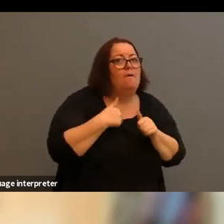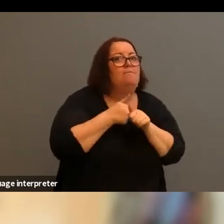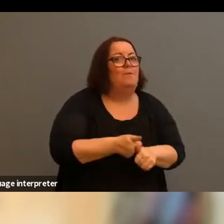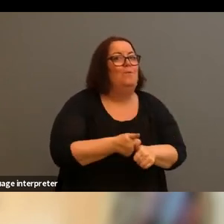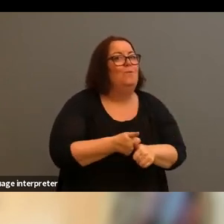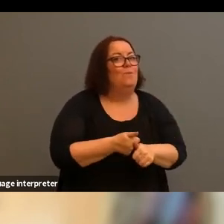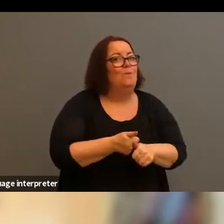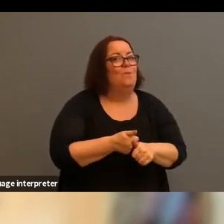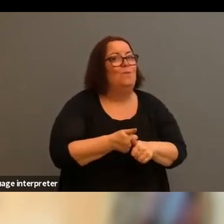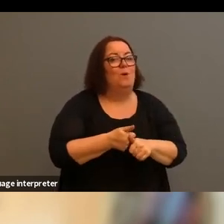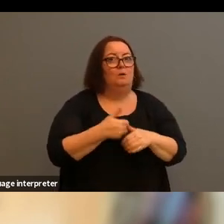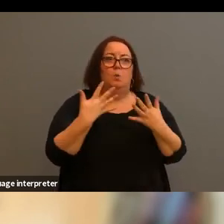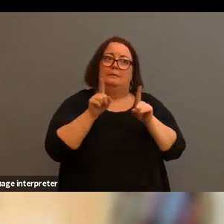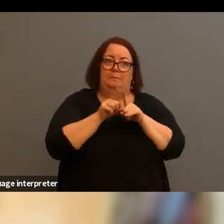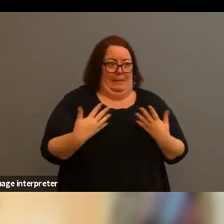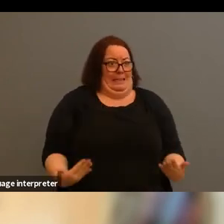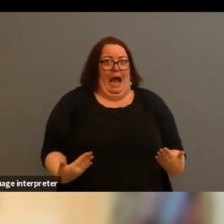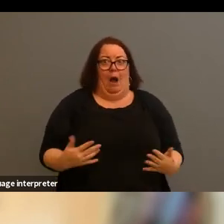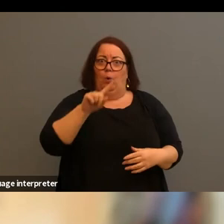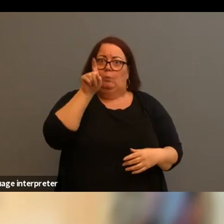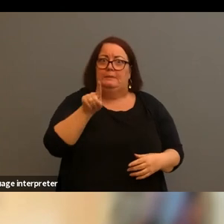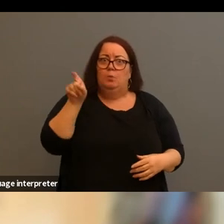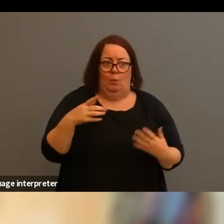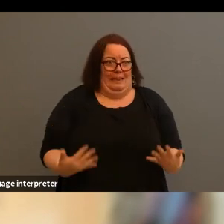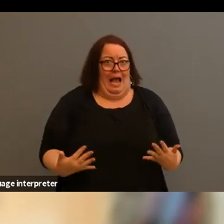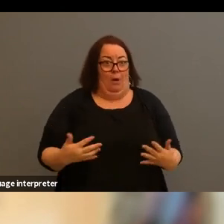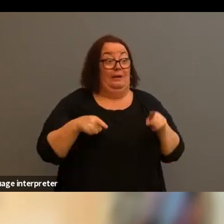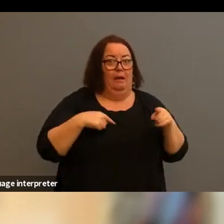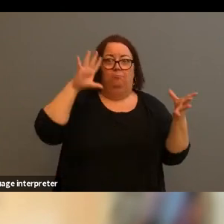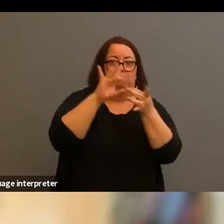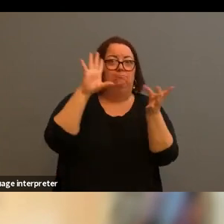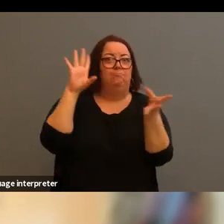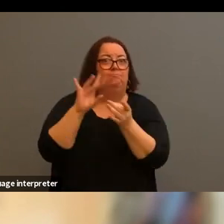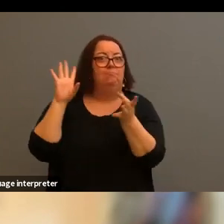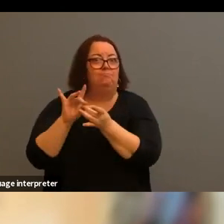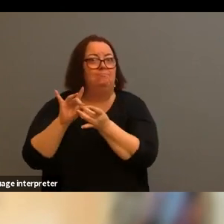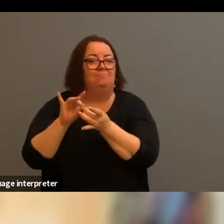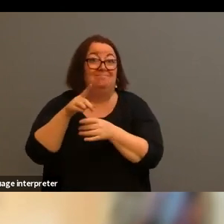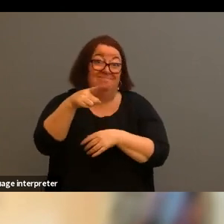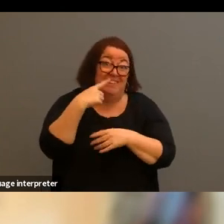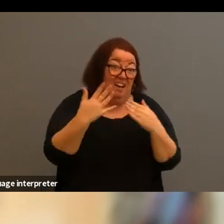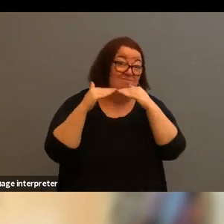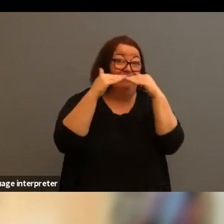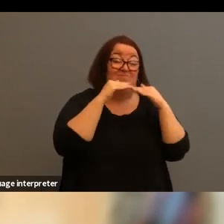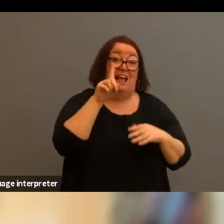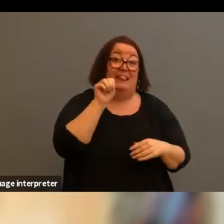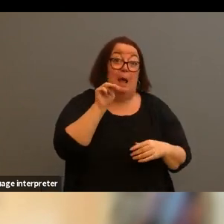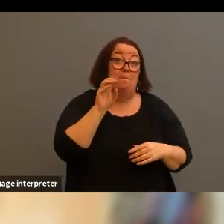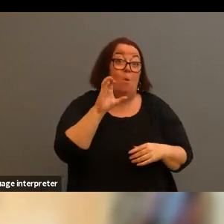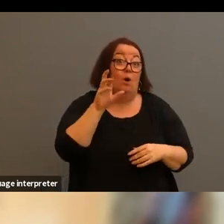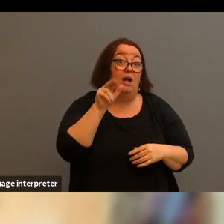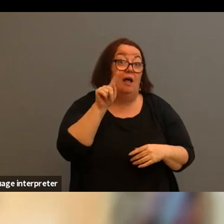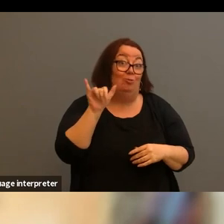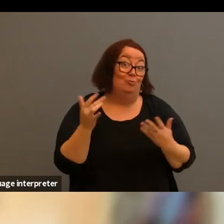work of the standardization that will follow, especially from this new directive, will also be a contribution